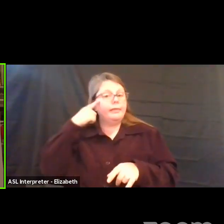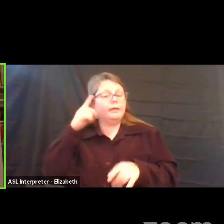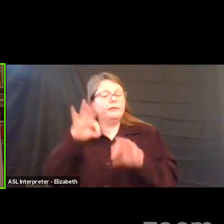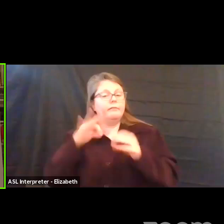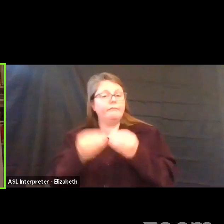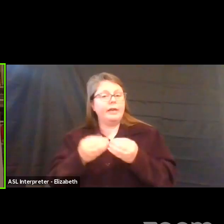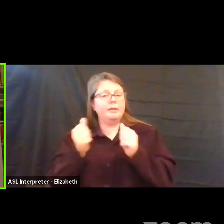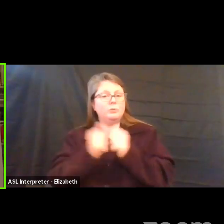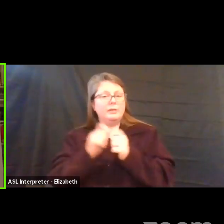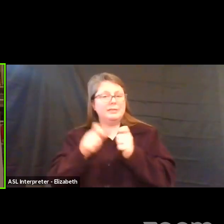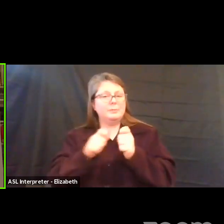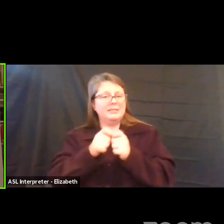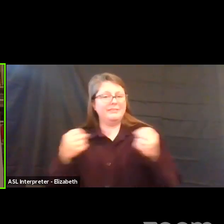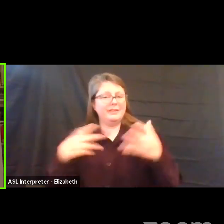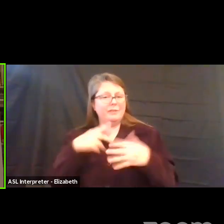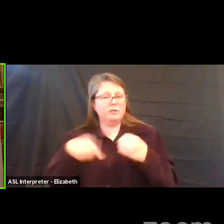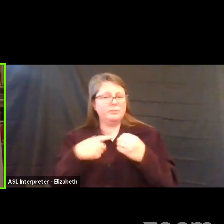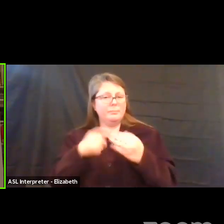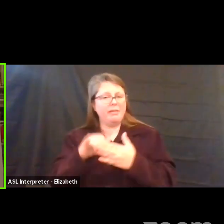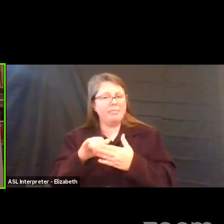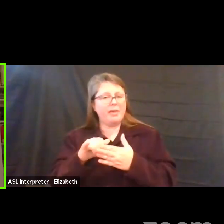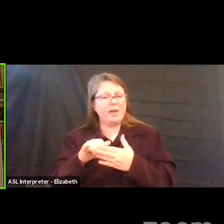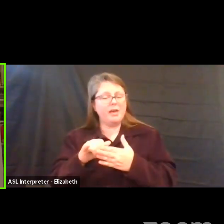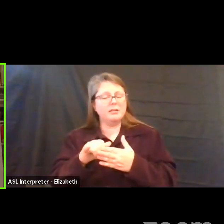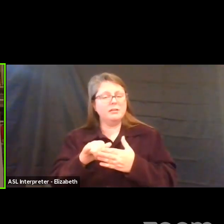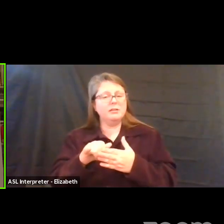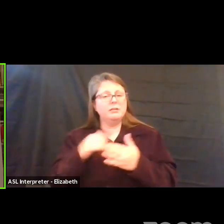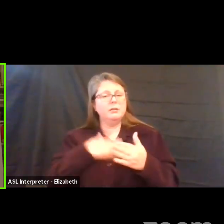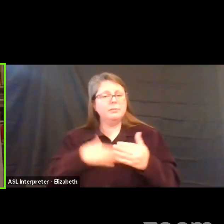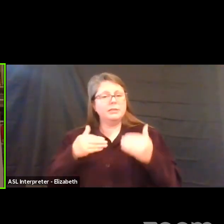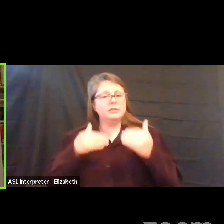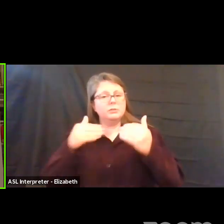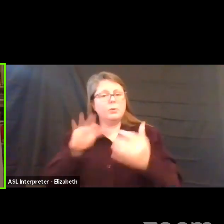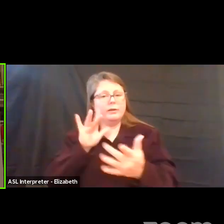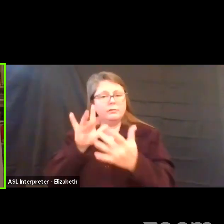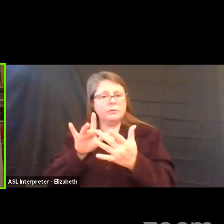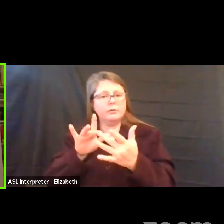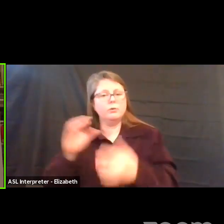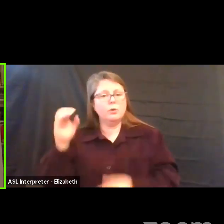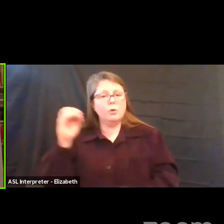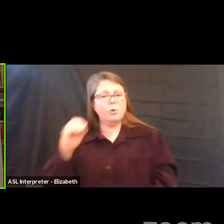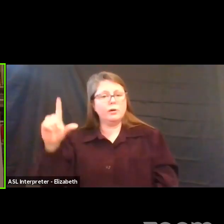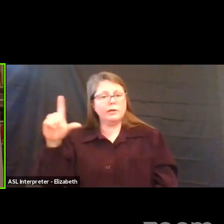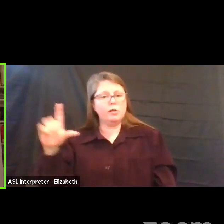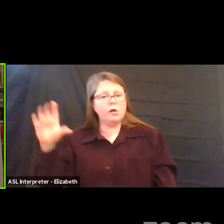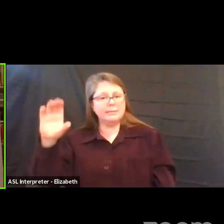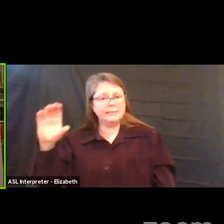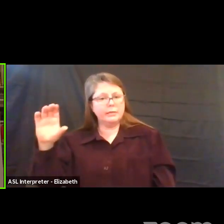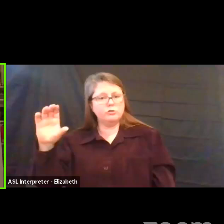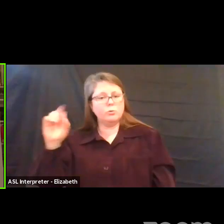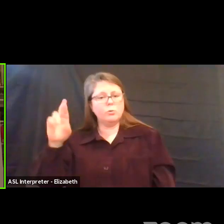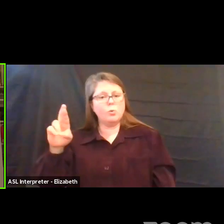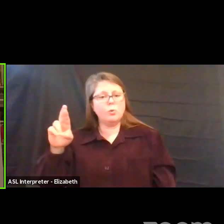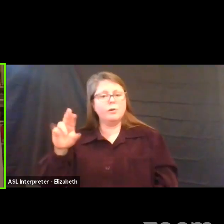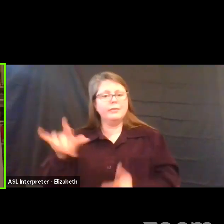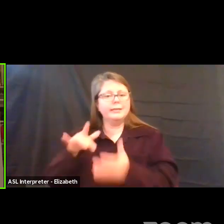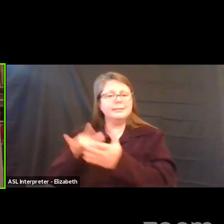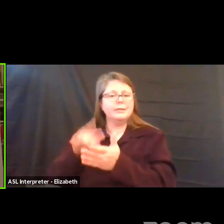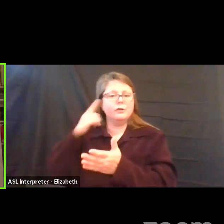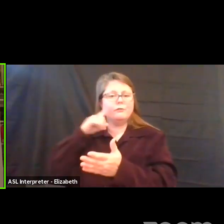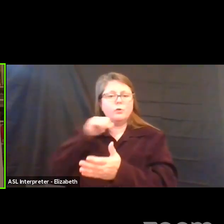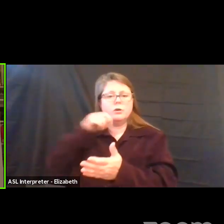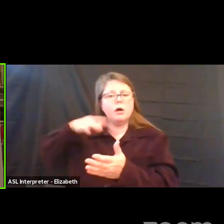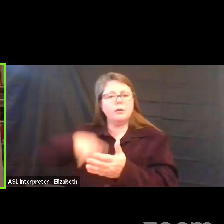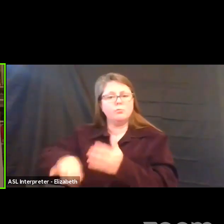that should not hesitate to reach out to Oregon Law Center or the Center for Nonprofit Legal Services in